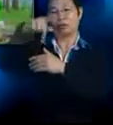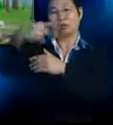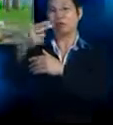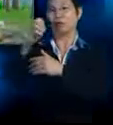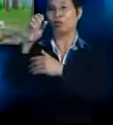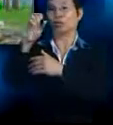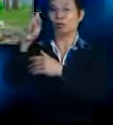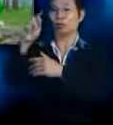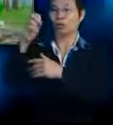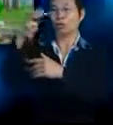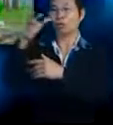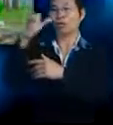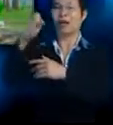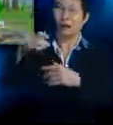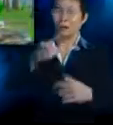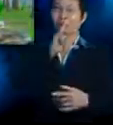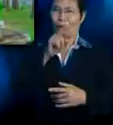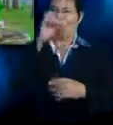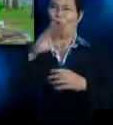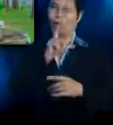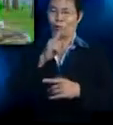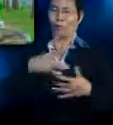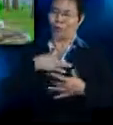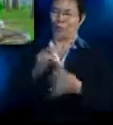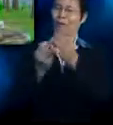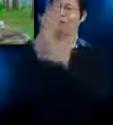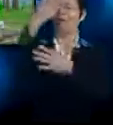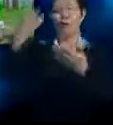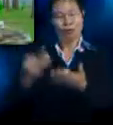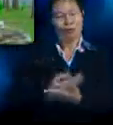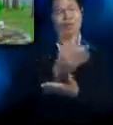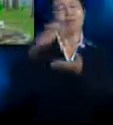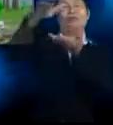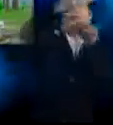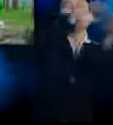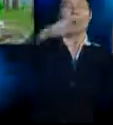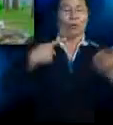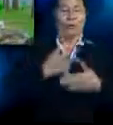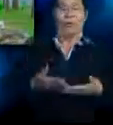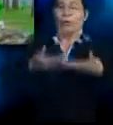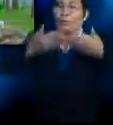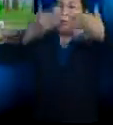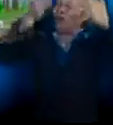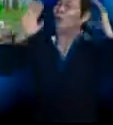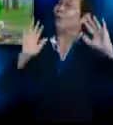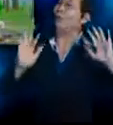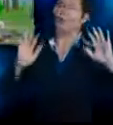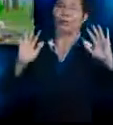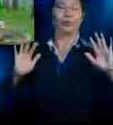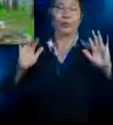Oh, I really like plants. Plants give us the fresh air that we breathe.